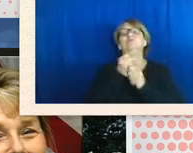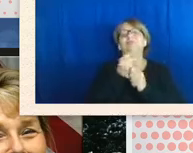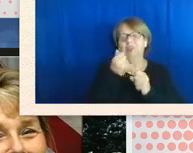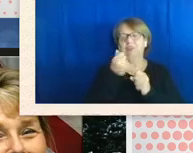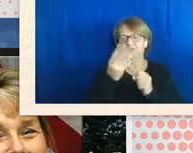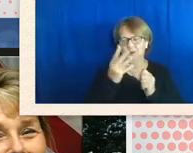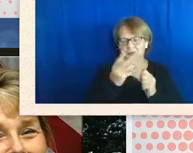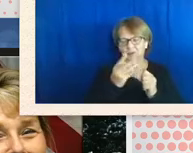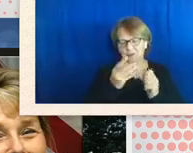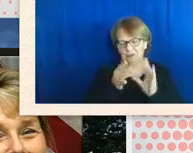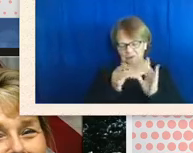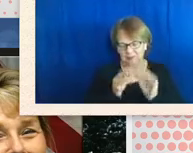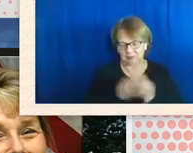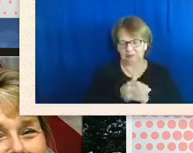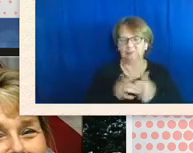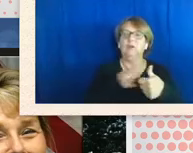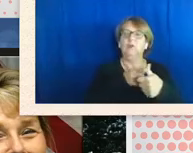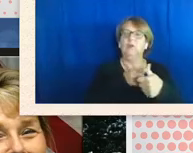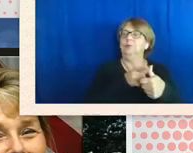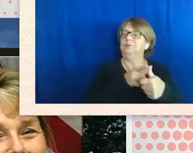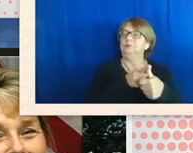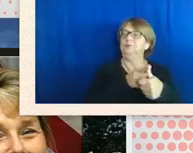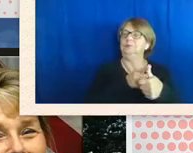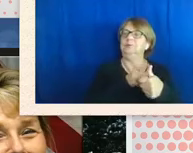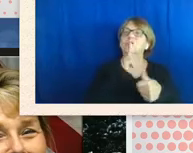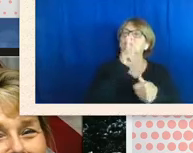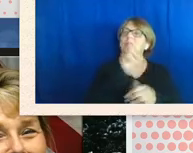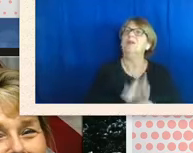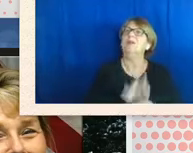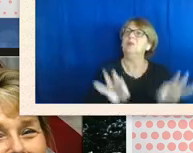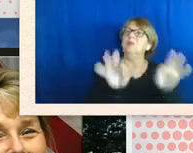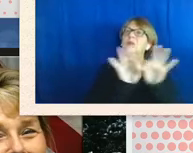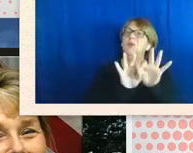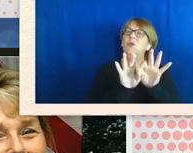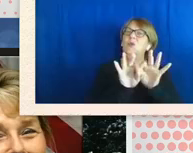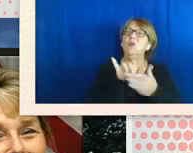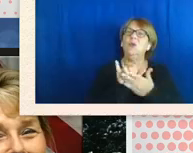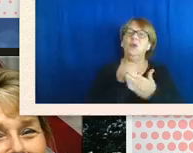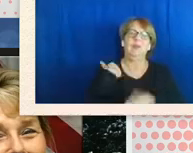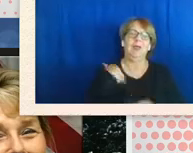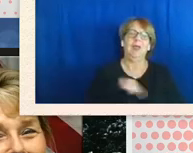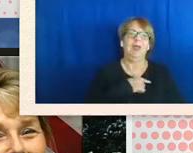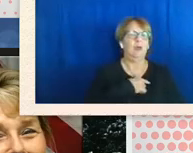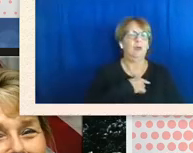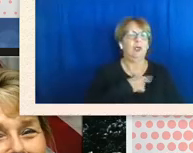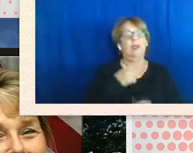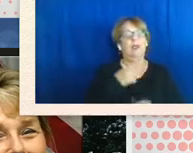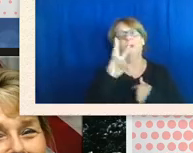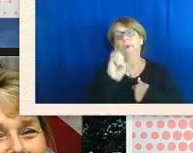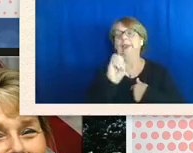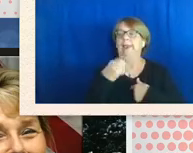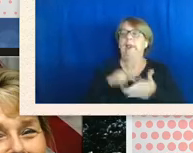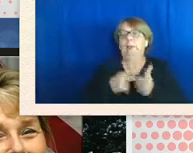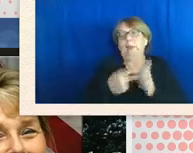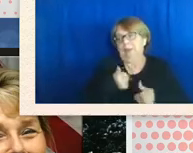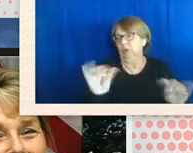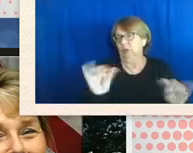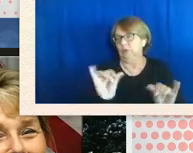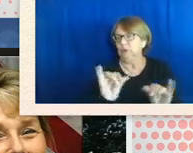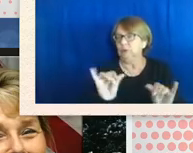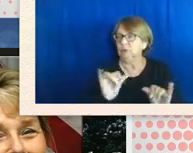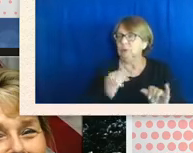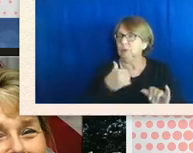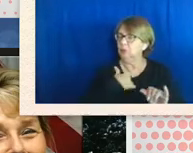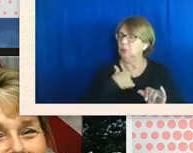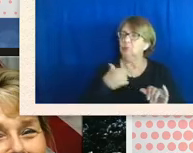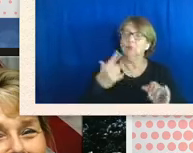that it's really important that we all, and by we, I mean me too, I'm in the same boat with